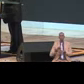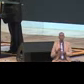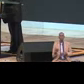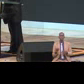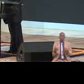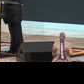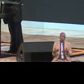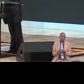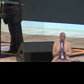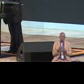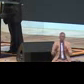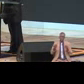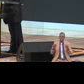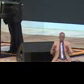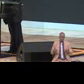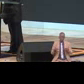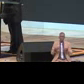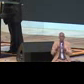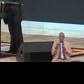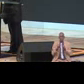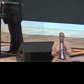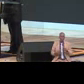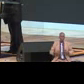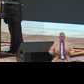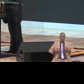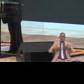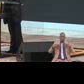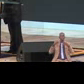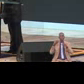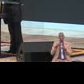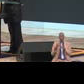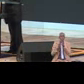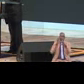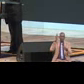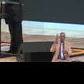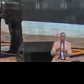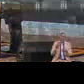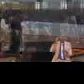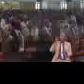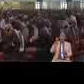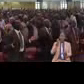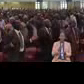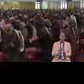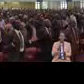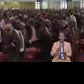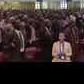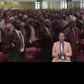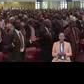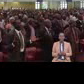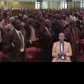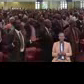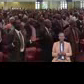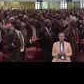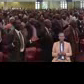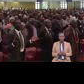anointing, new possibilities in every life in Jesus' name.